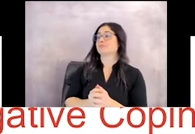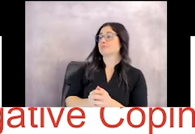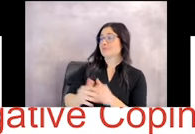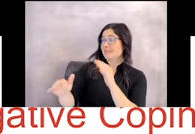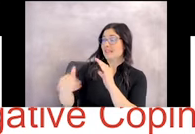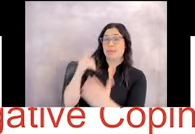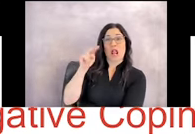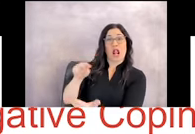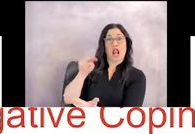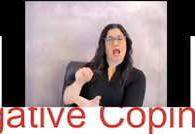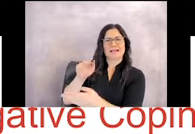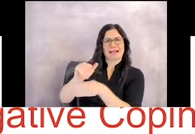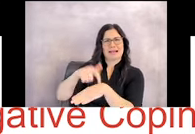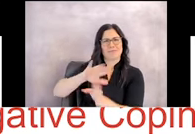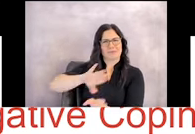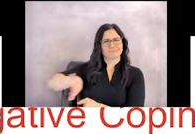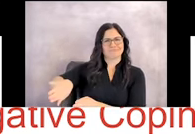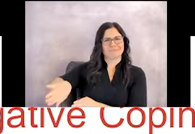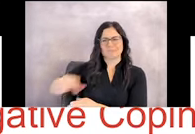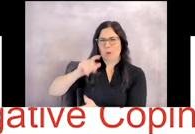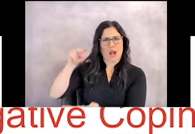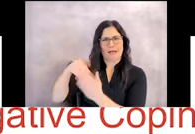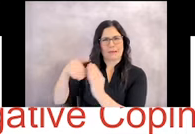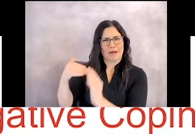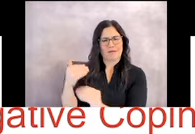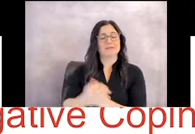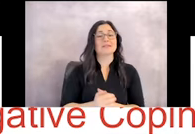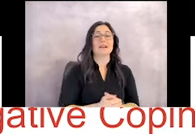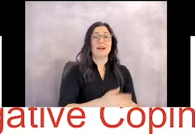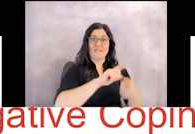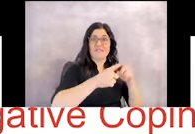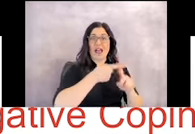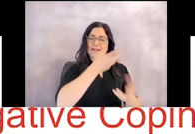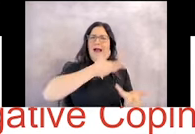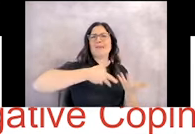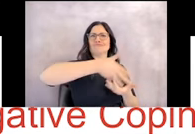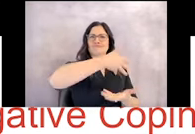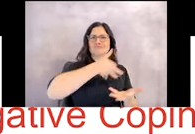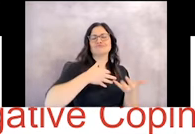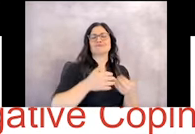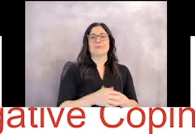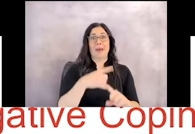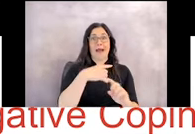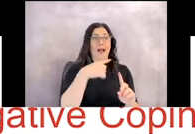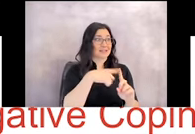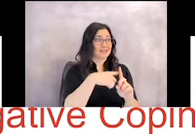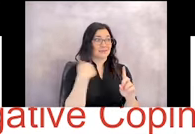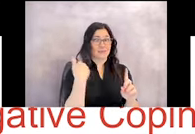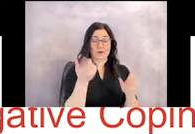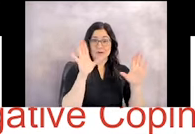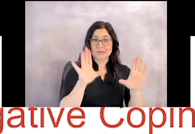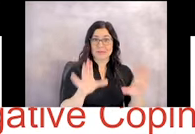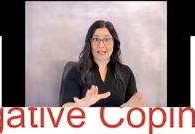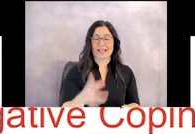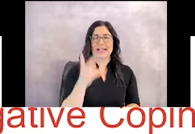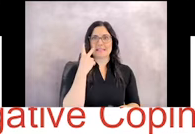less often at night, making intentional time to hang out with friends. Lots of positive stuff. This is wonderful. I see